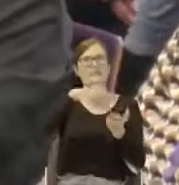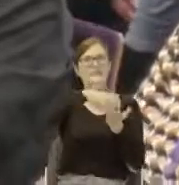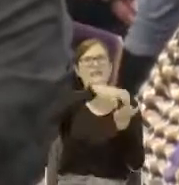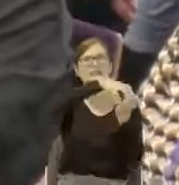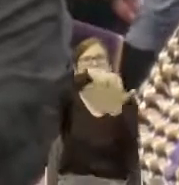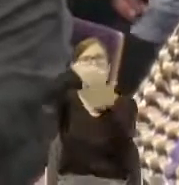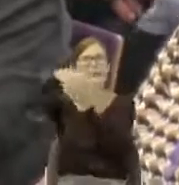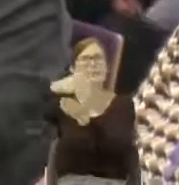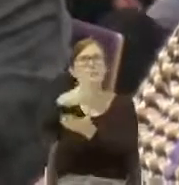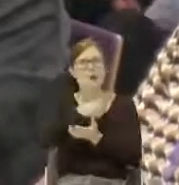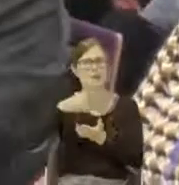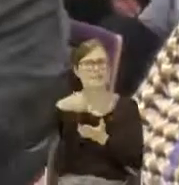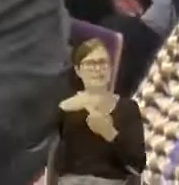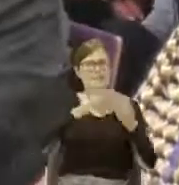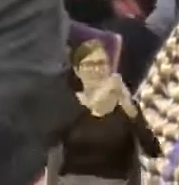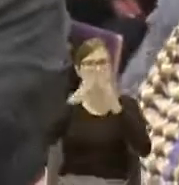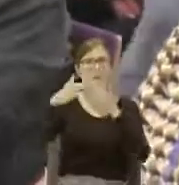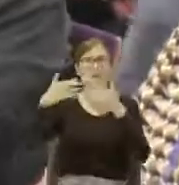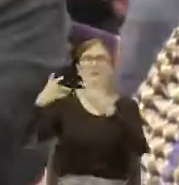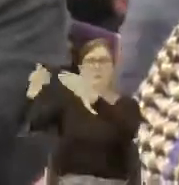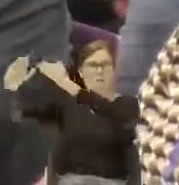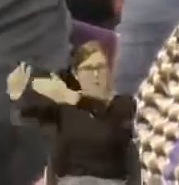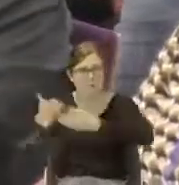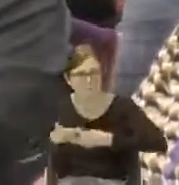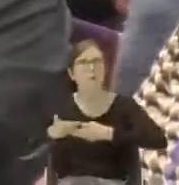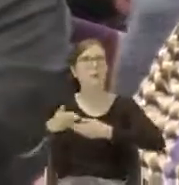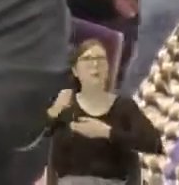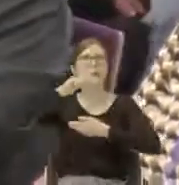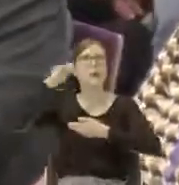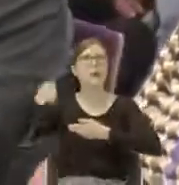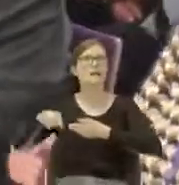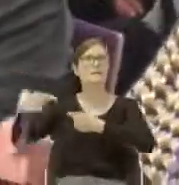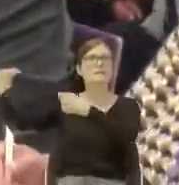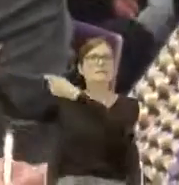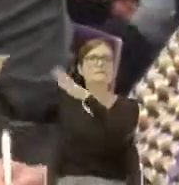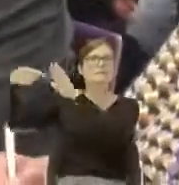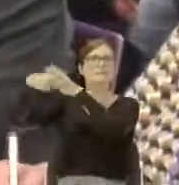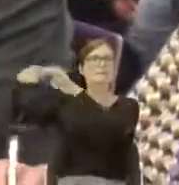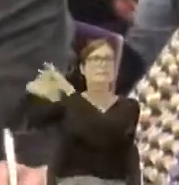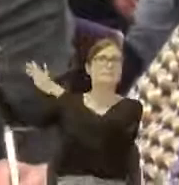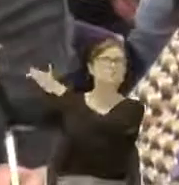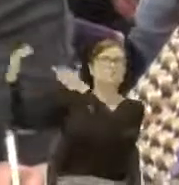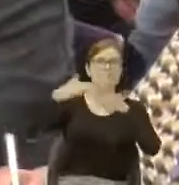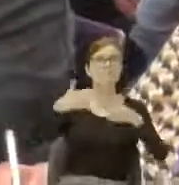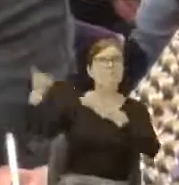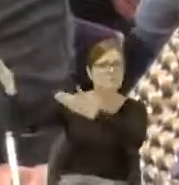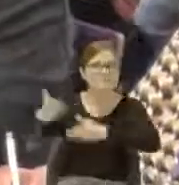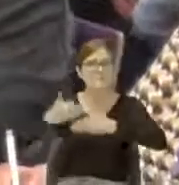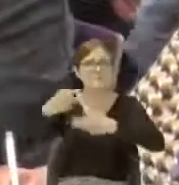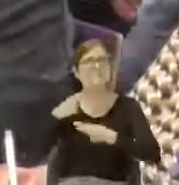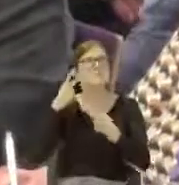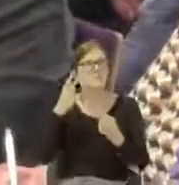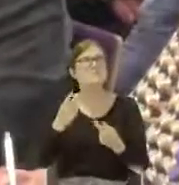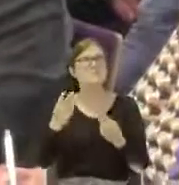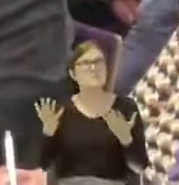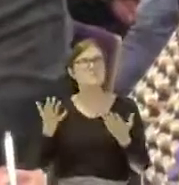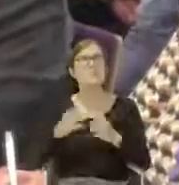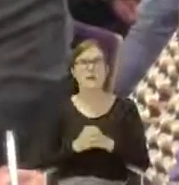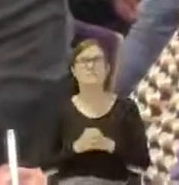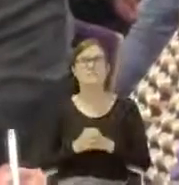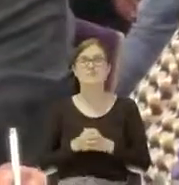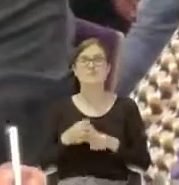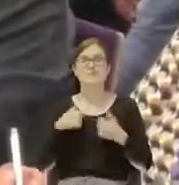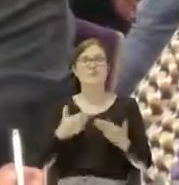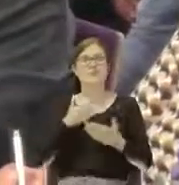of conflict. We are gathered here to value the important role of local and regional governments in